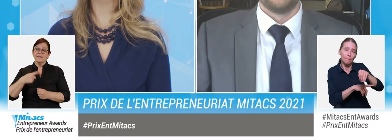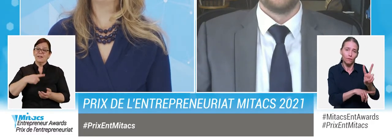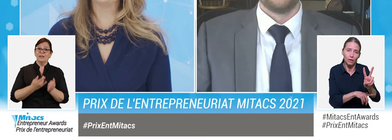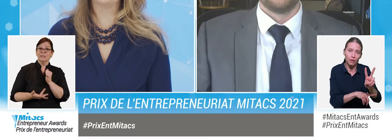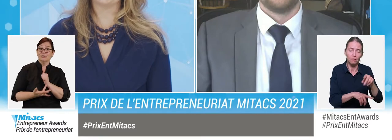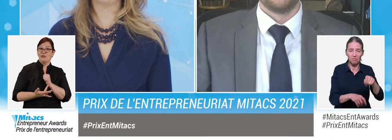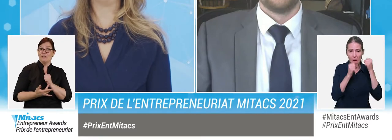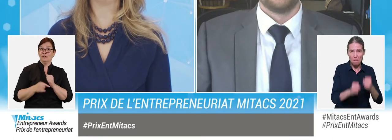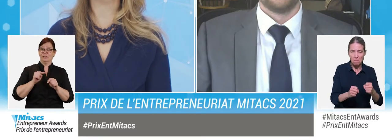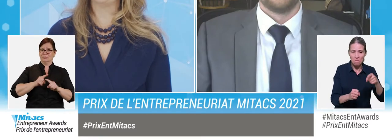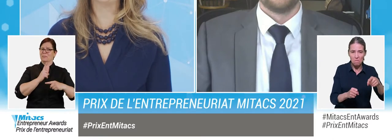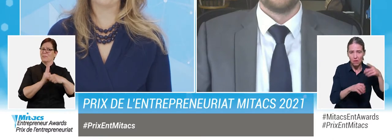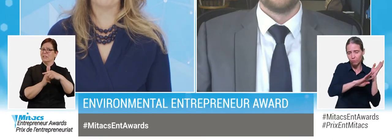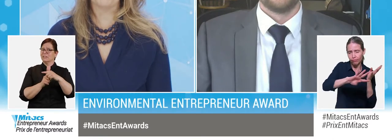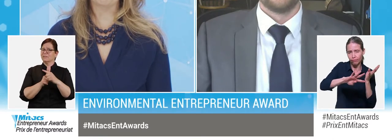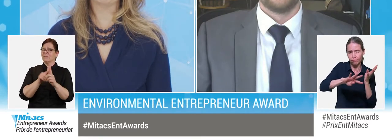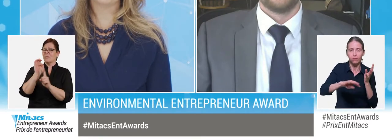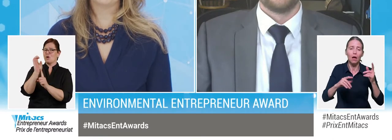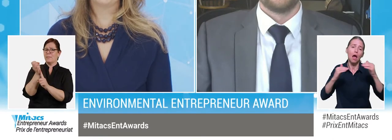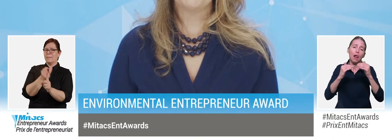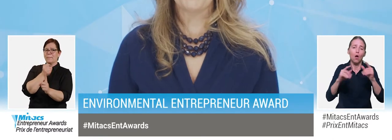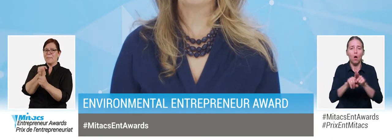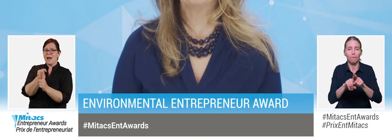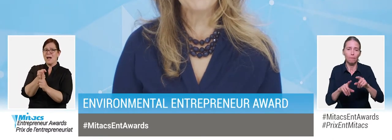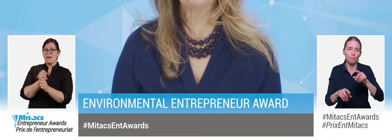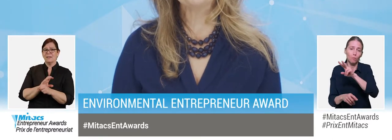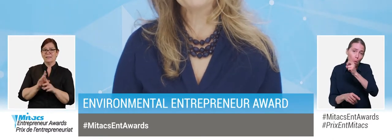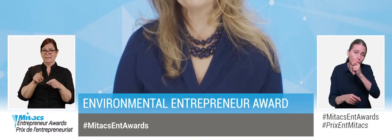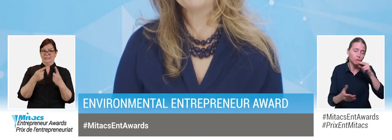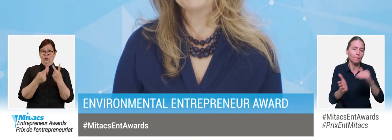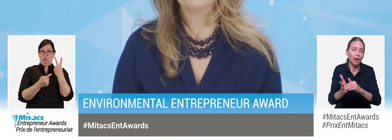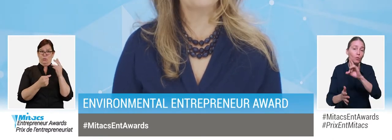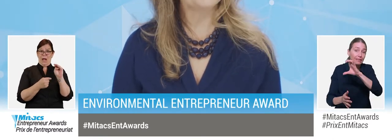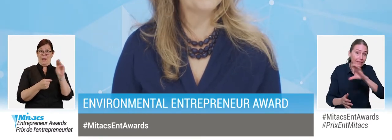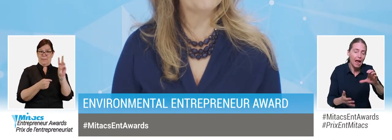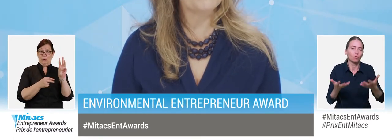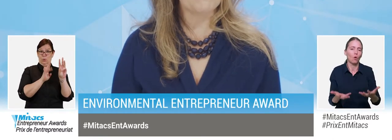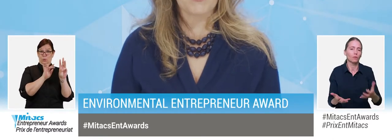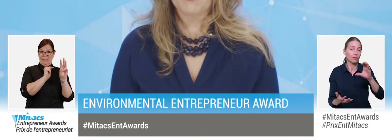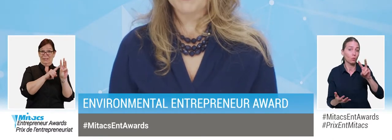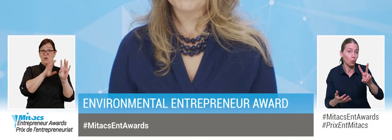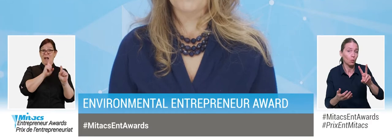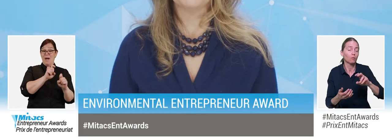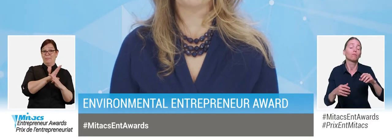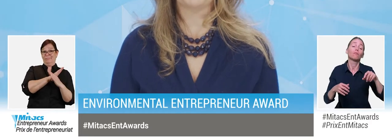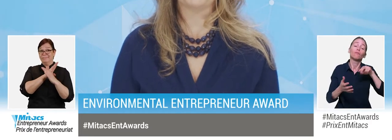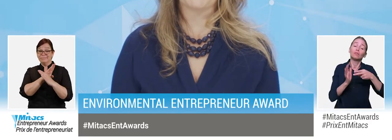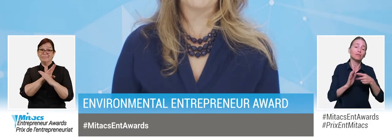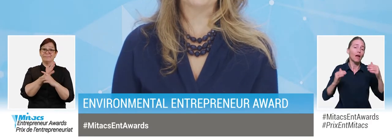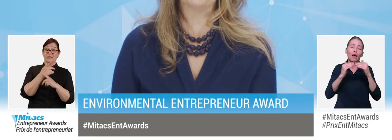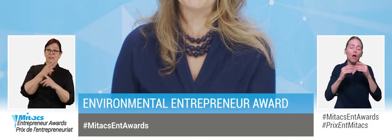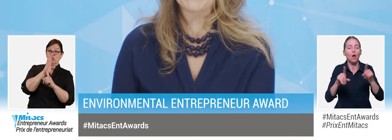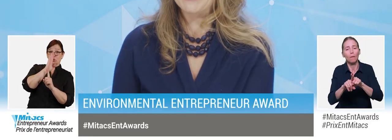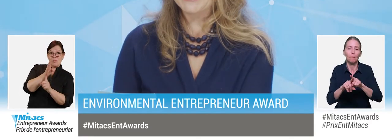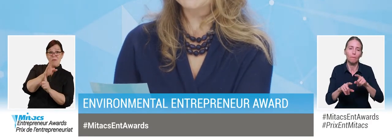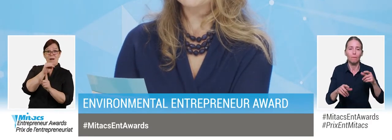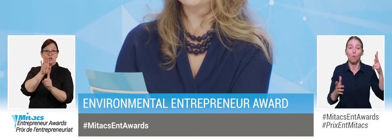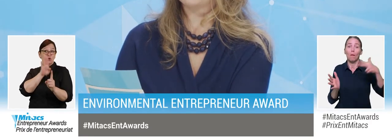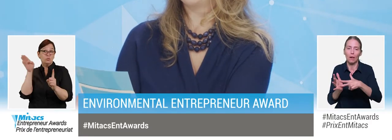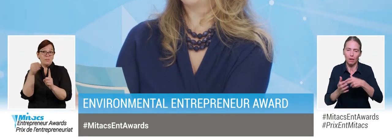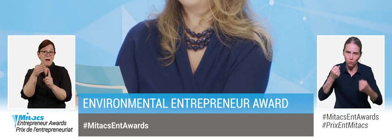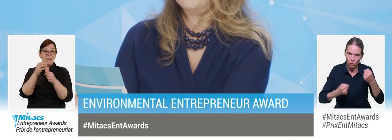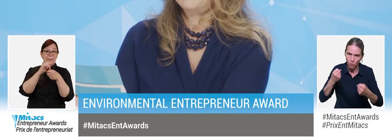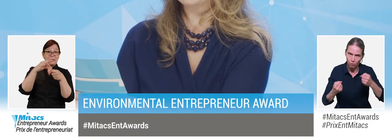et à toute l'équipe d'Electrocarbon. Our final winner of the day, also for Environmental Entrepreneur category,